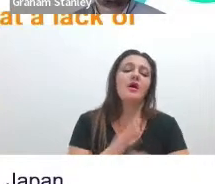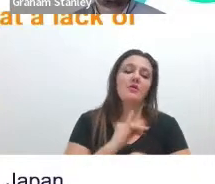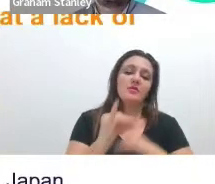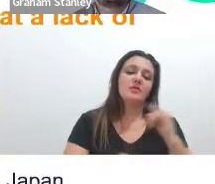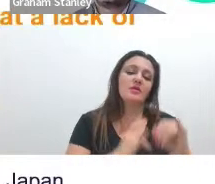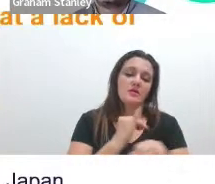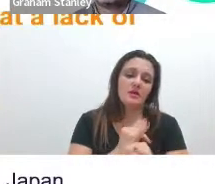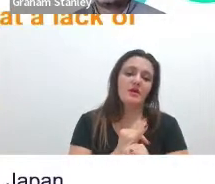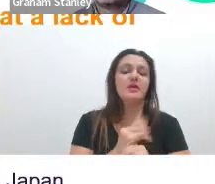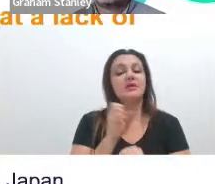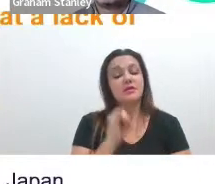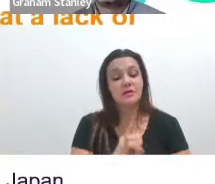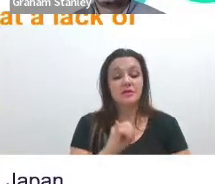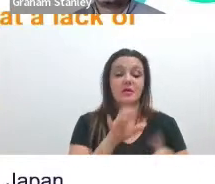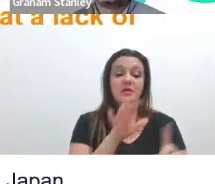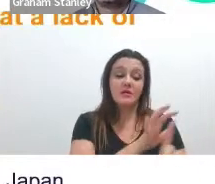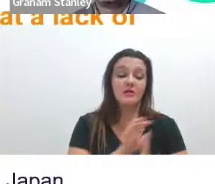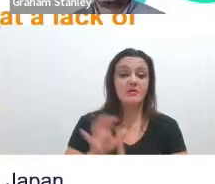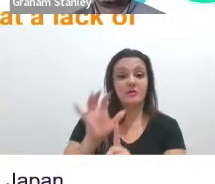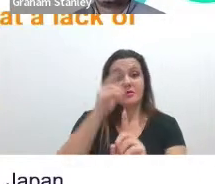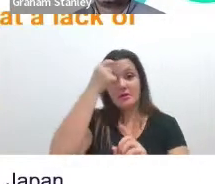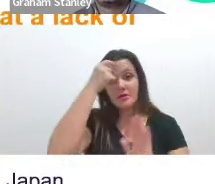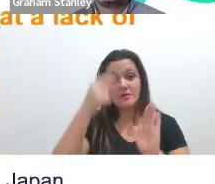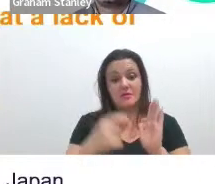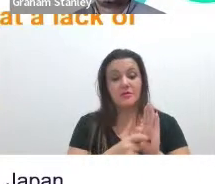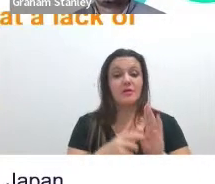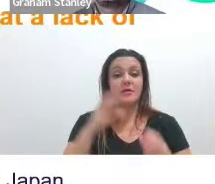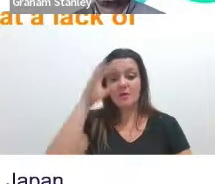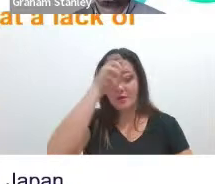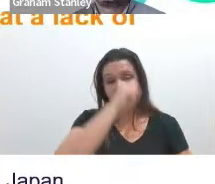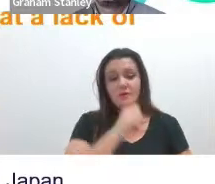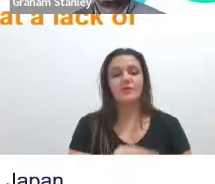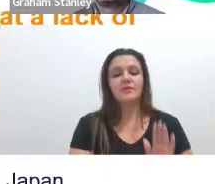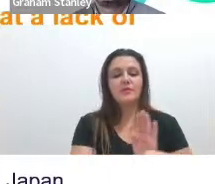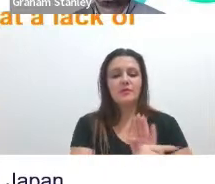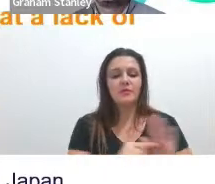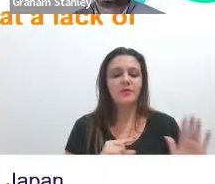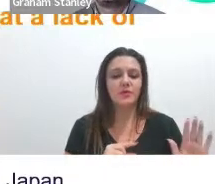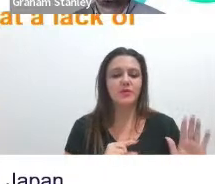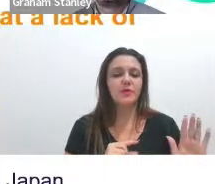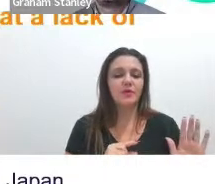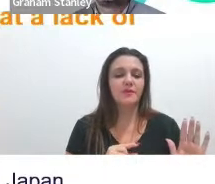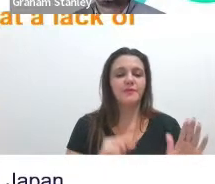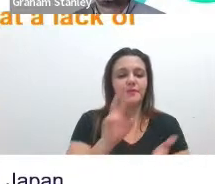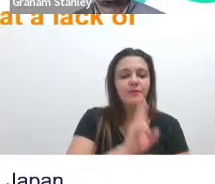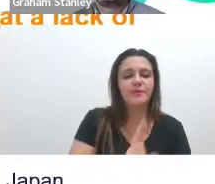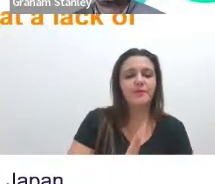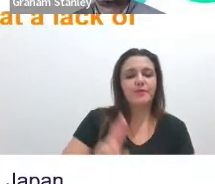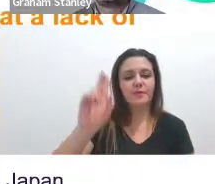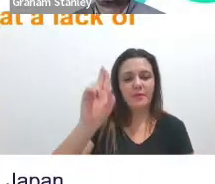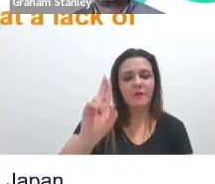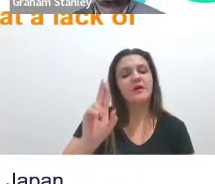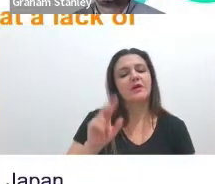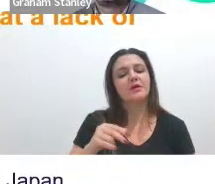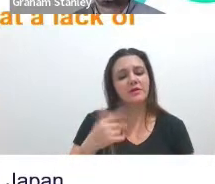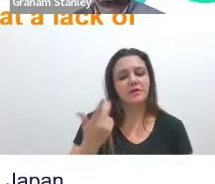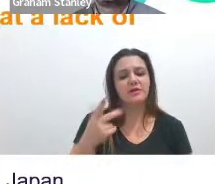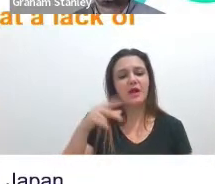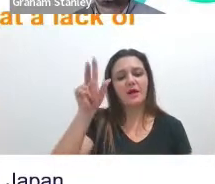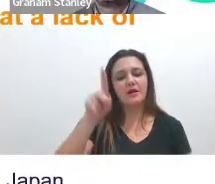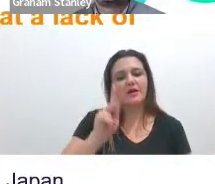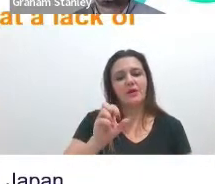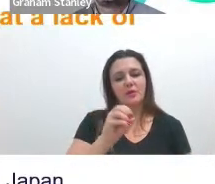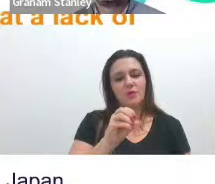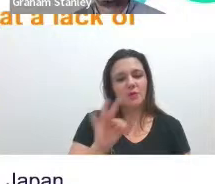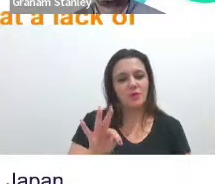learning outcomes. According to Dr. Toshiyuki Kanemaru from Kyoto University, concerns arise that a lack of proficiency in